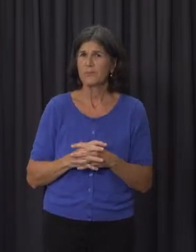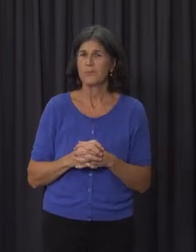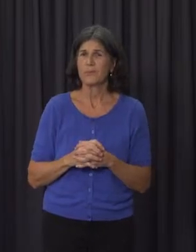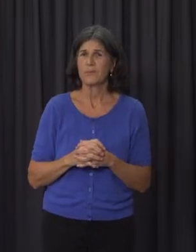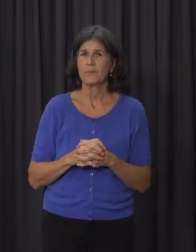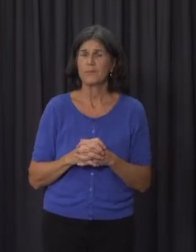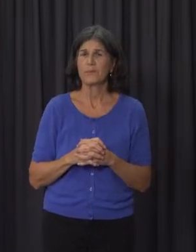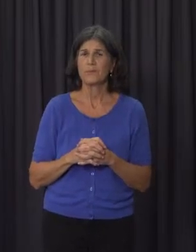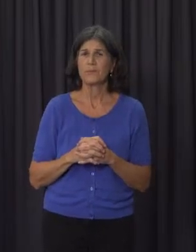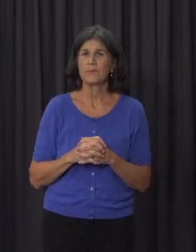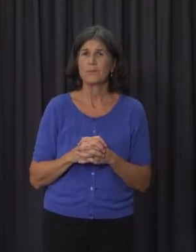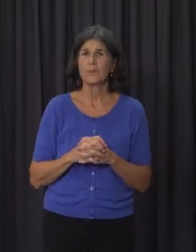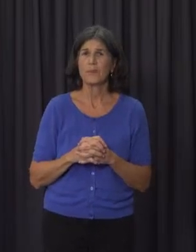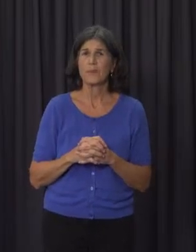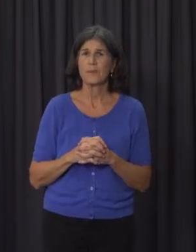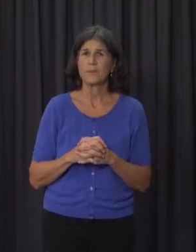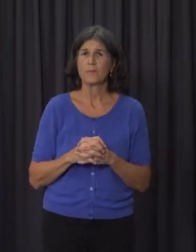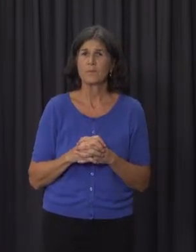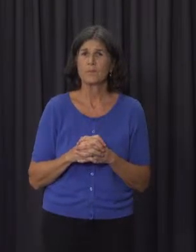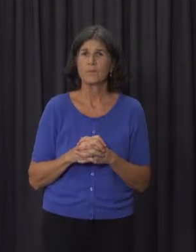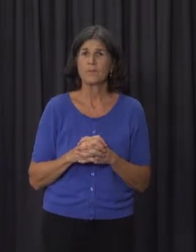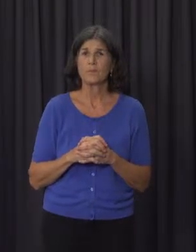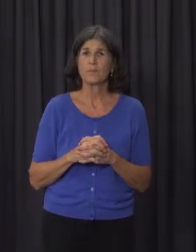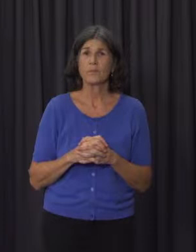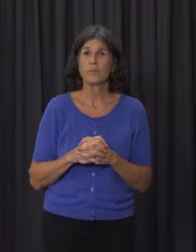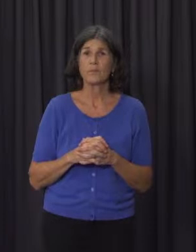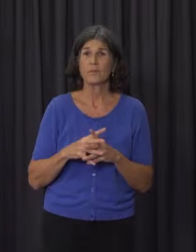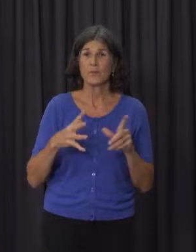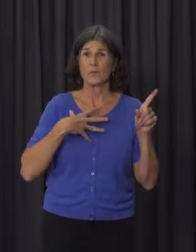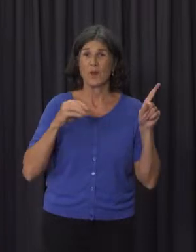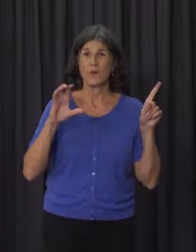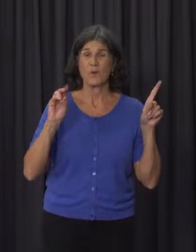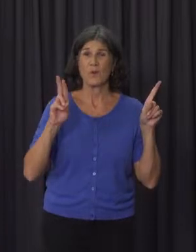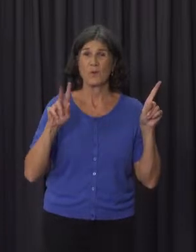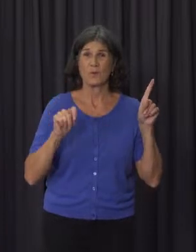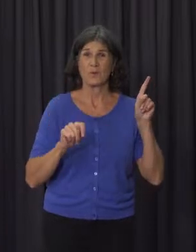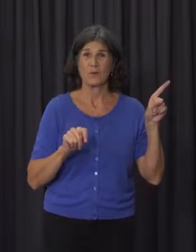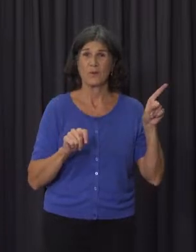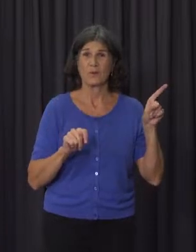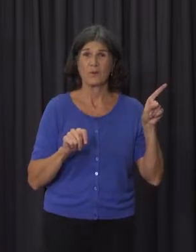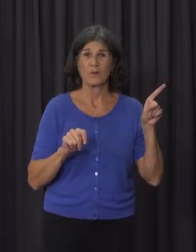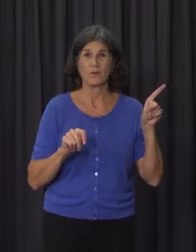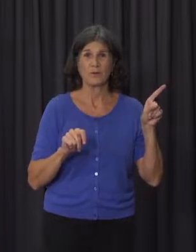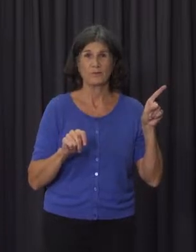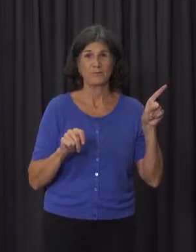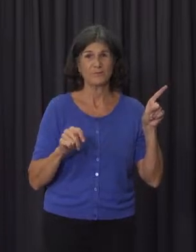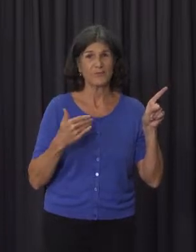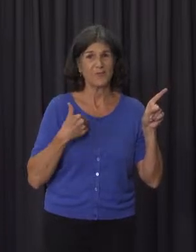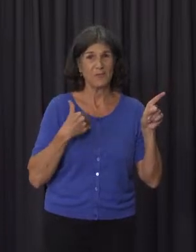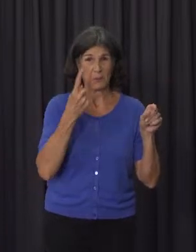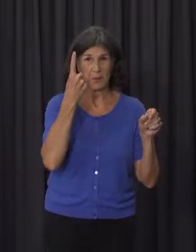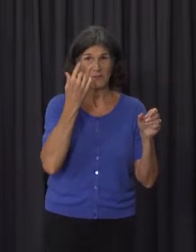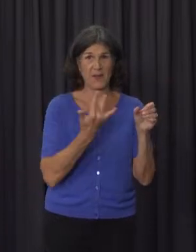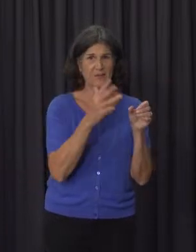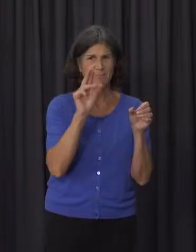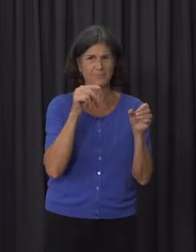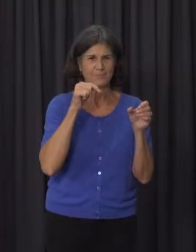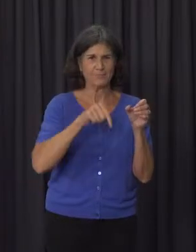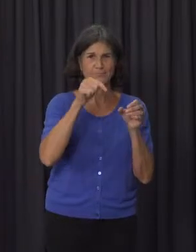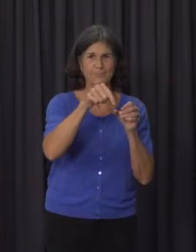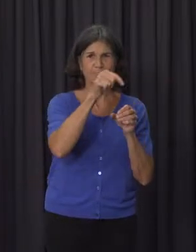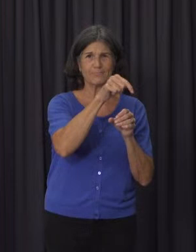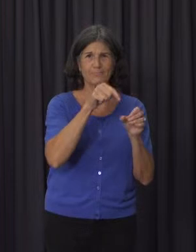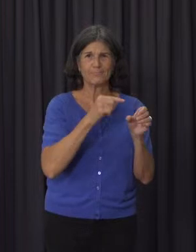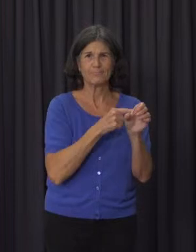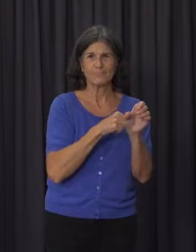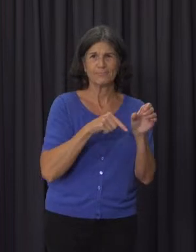There are several fires burning in the Whitecourt area. Do you have any more information as to which one it is specifically? If you could give me